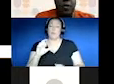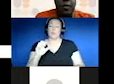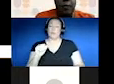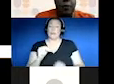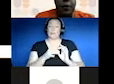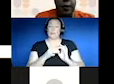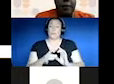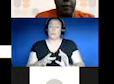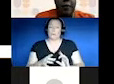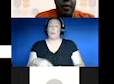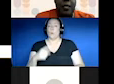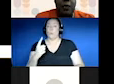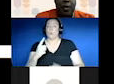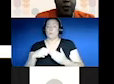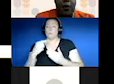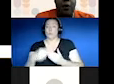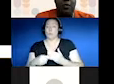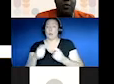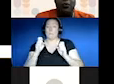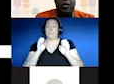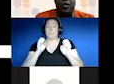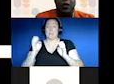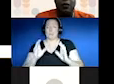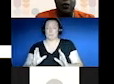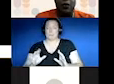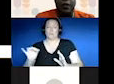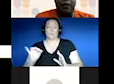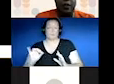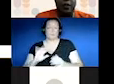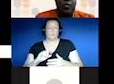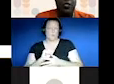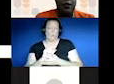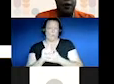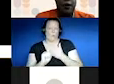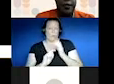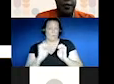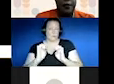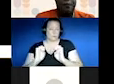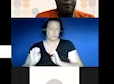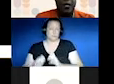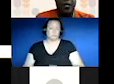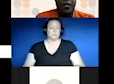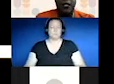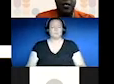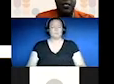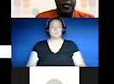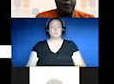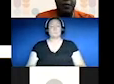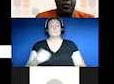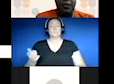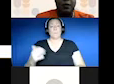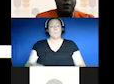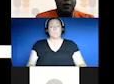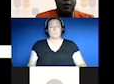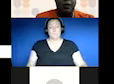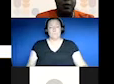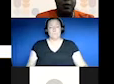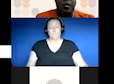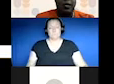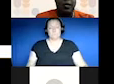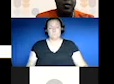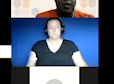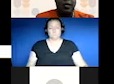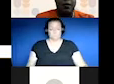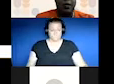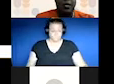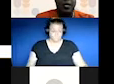and then one program evaluator also who does all of our evaluation. Can you go to the next slide, please?